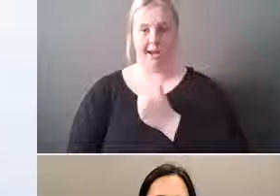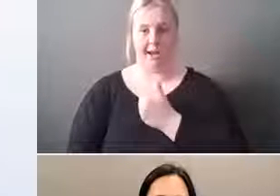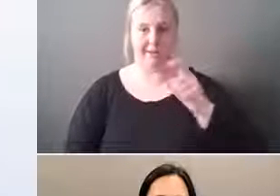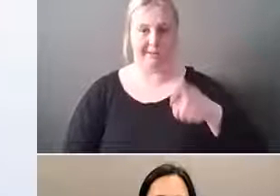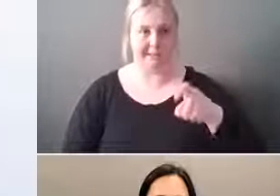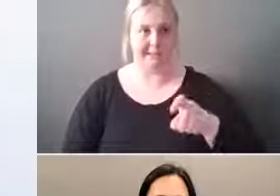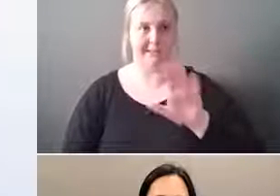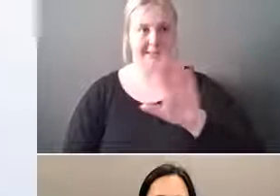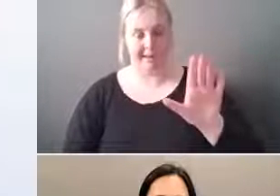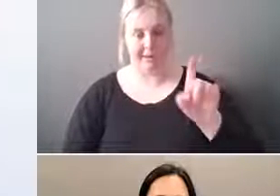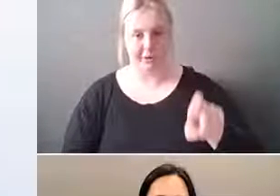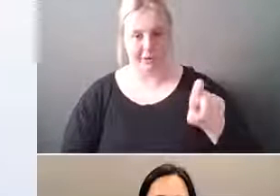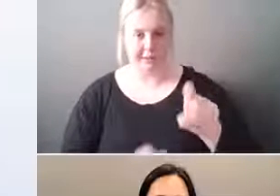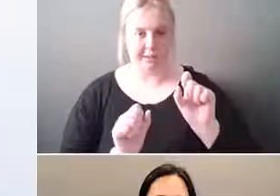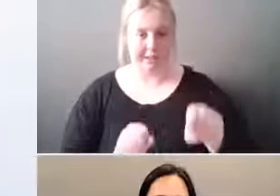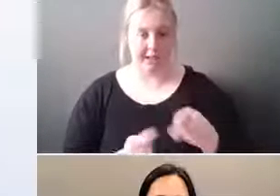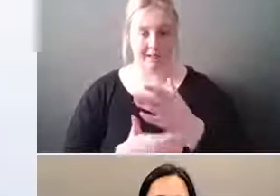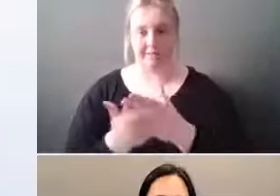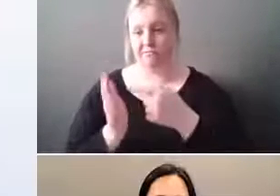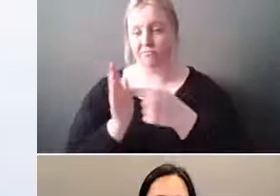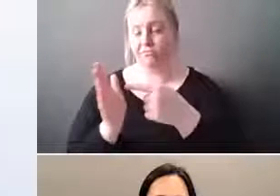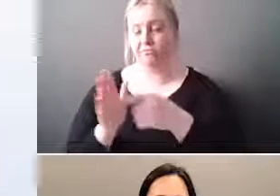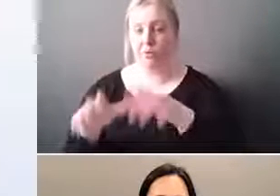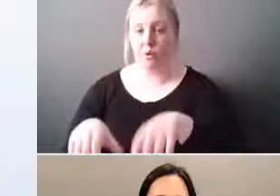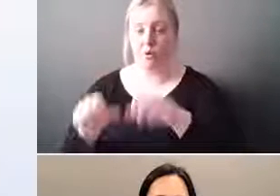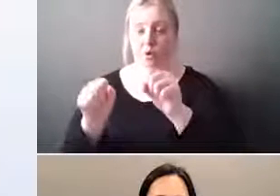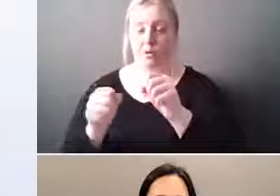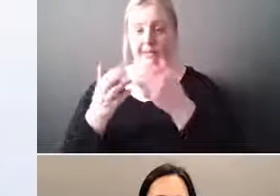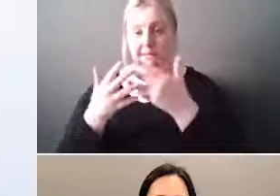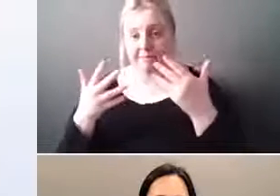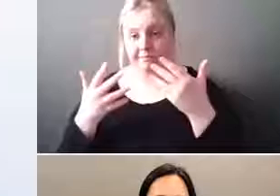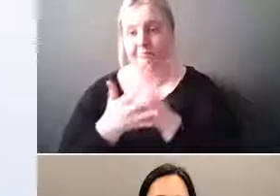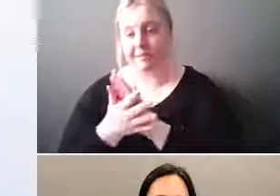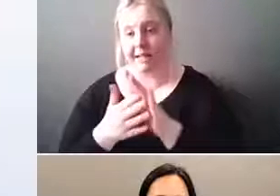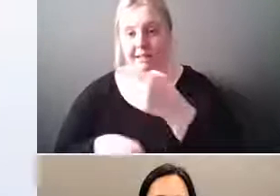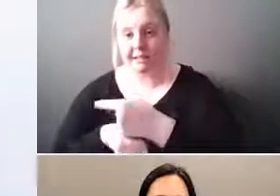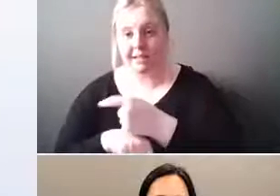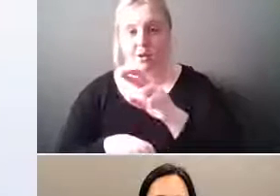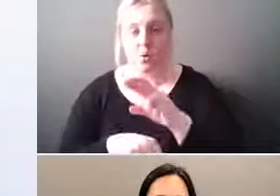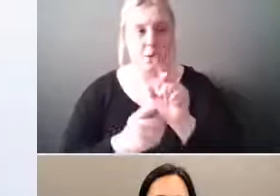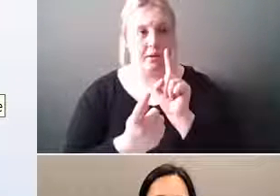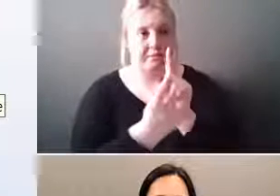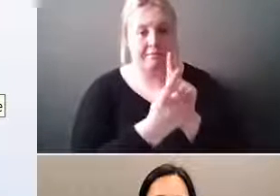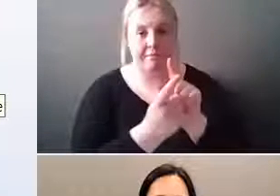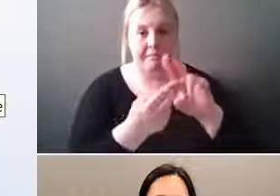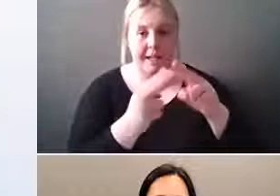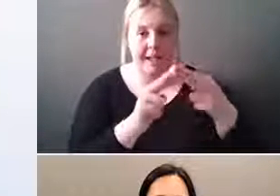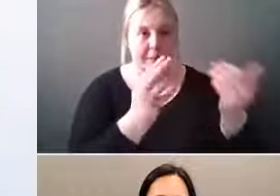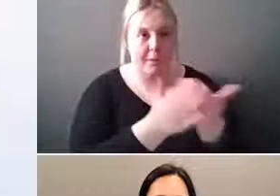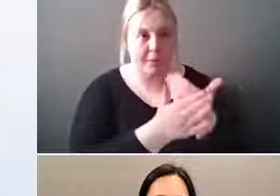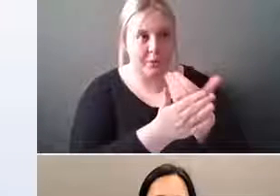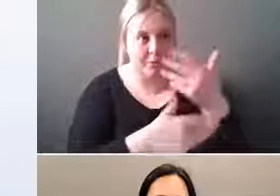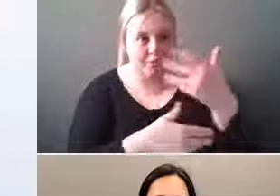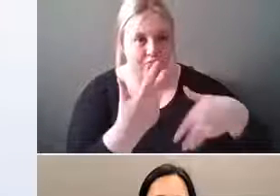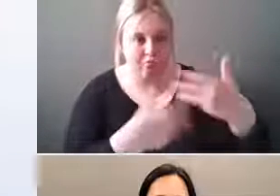interests. Activities include hosting an Act of Kindness Day or a Get to Know Your Neighbor activity. And some of the resources